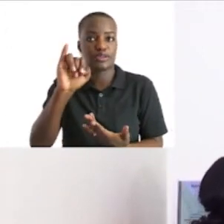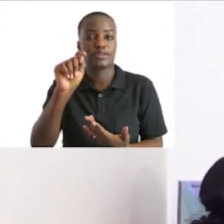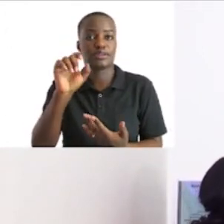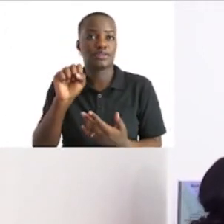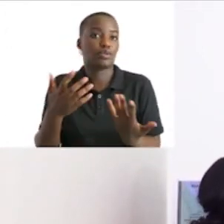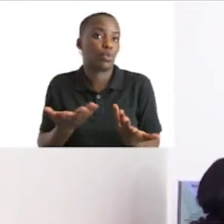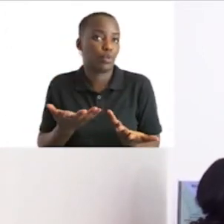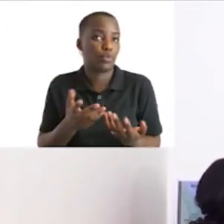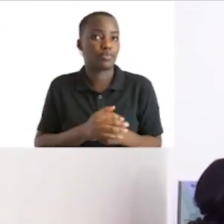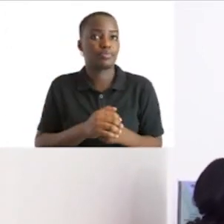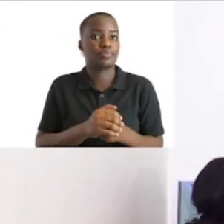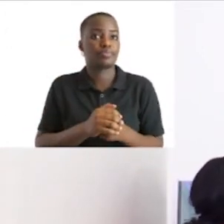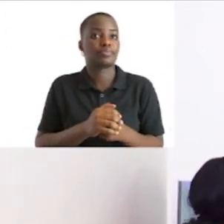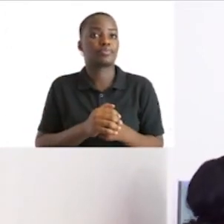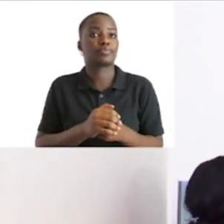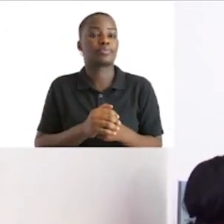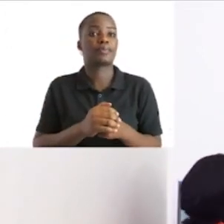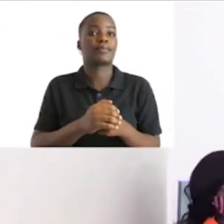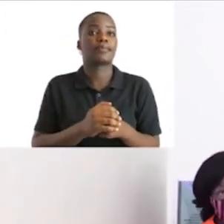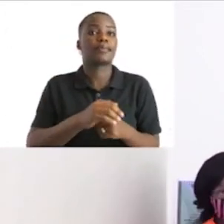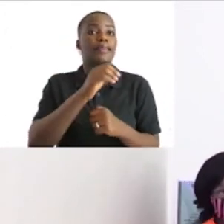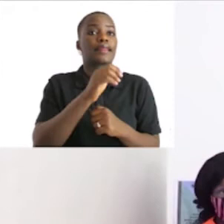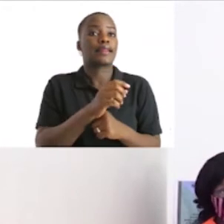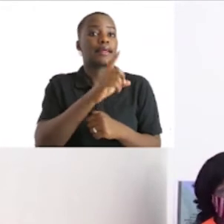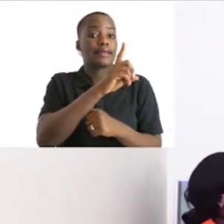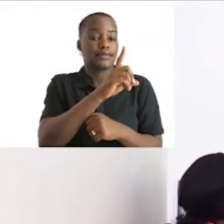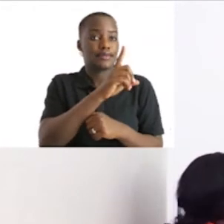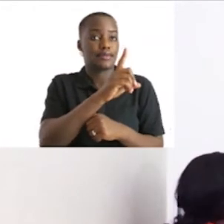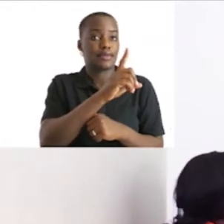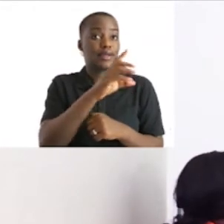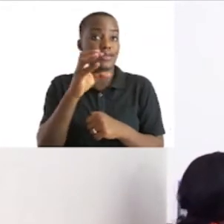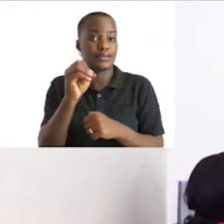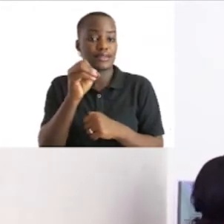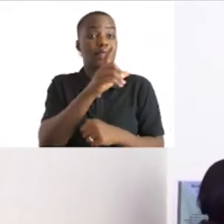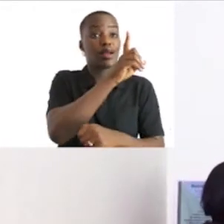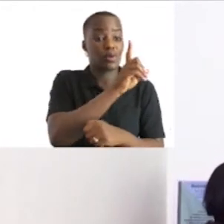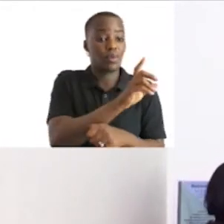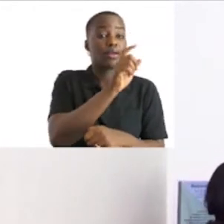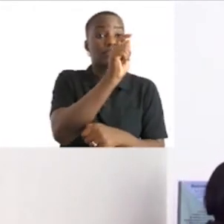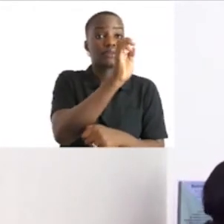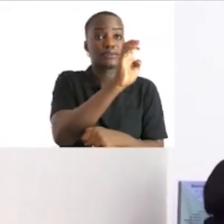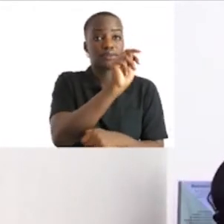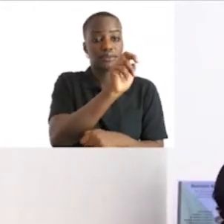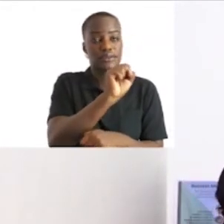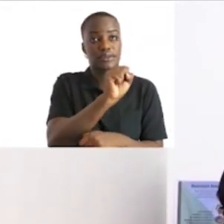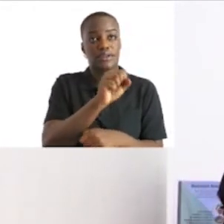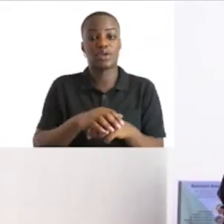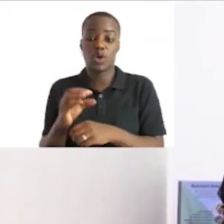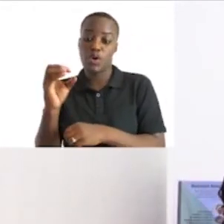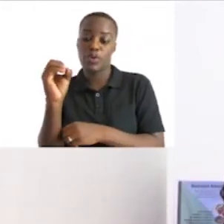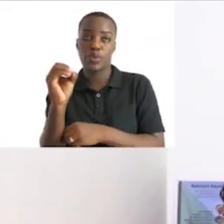Number 1, this digit here is a 10. And that means that the 0 is